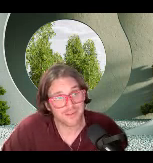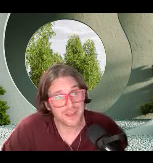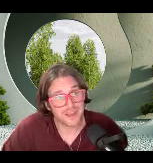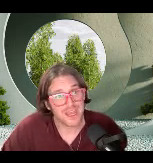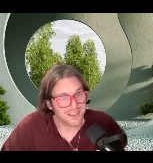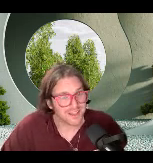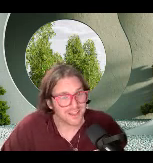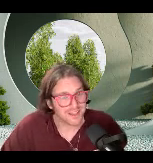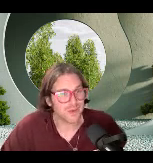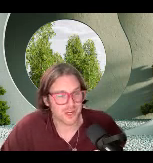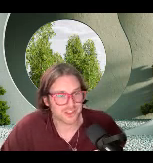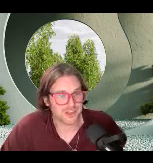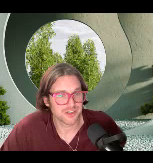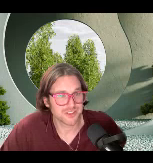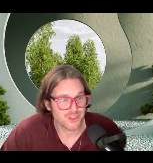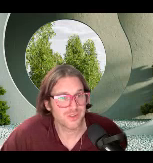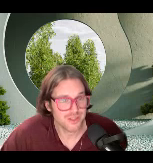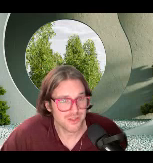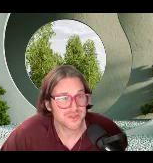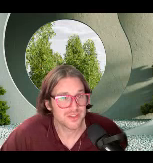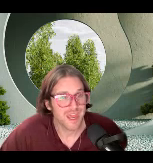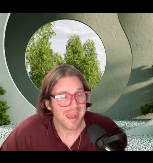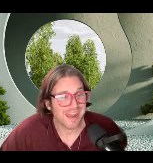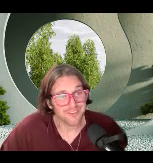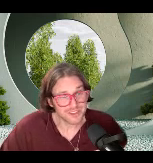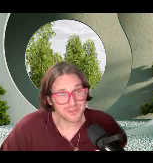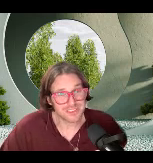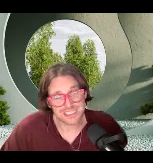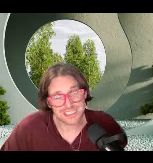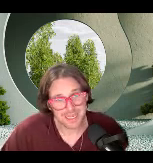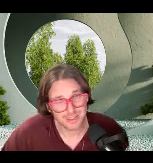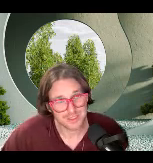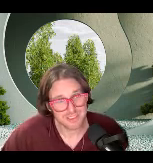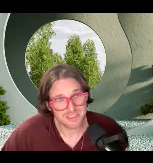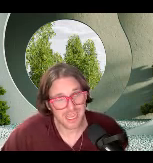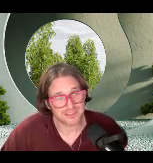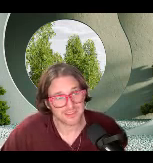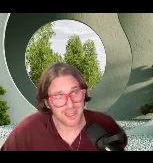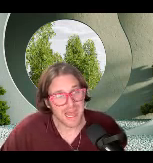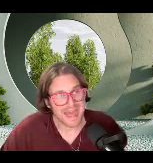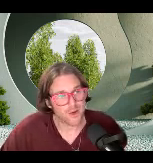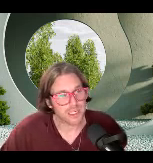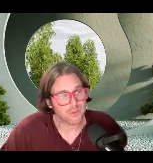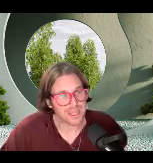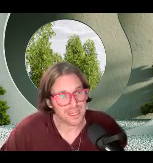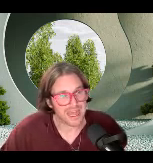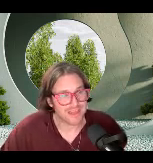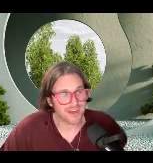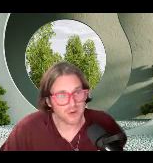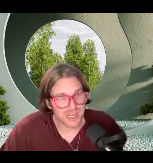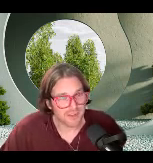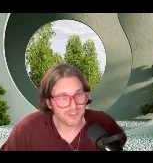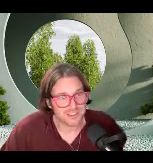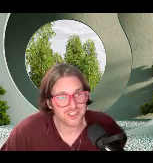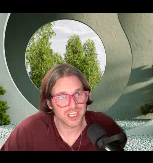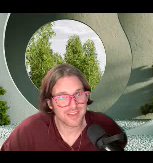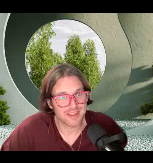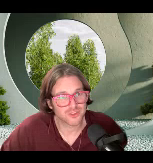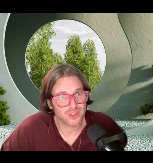be aware of, and the language structures that you use. And if the student is making those mistakes, how can we have that